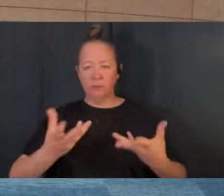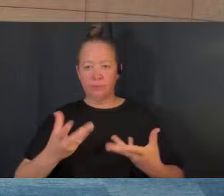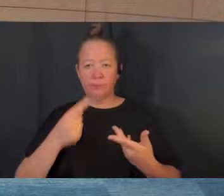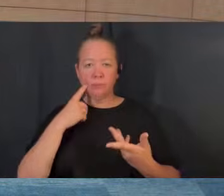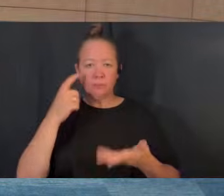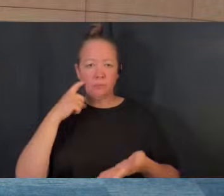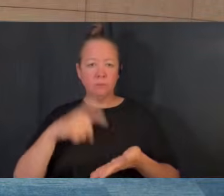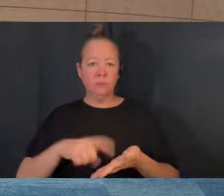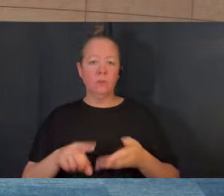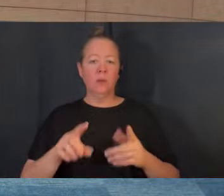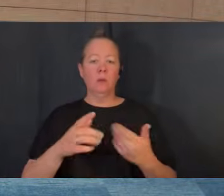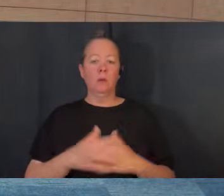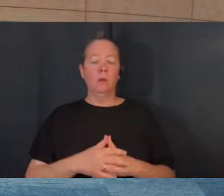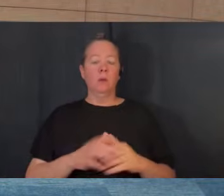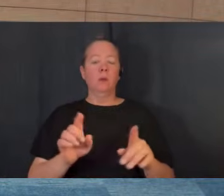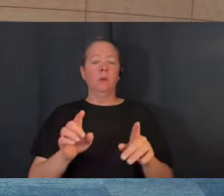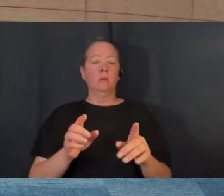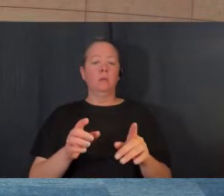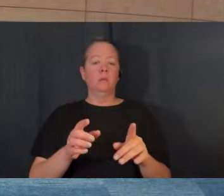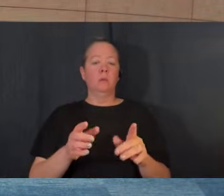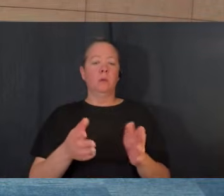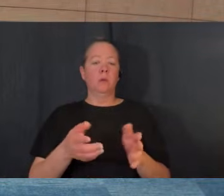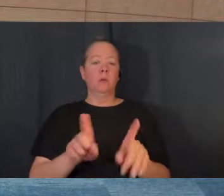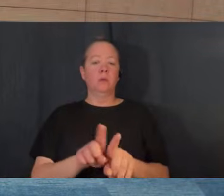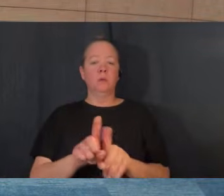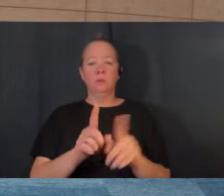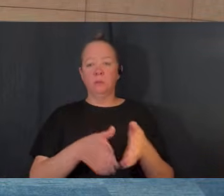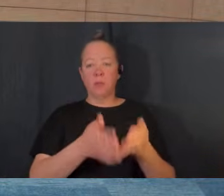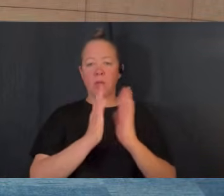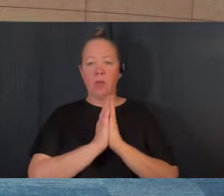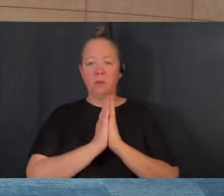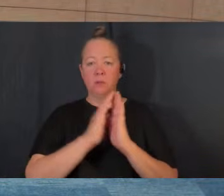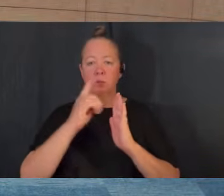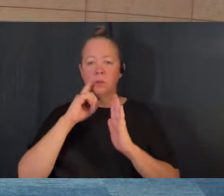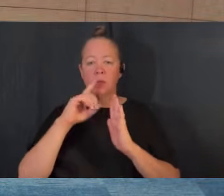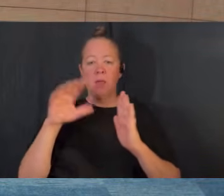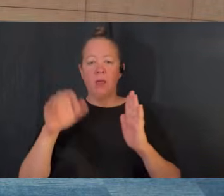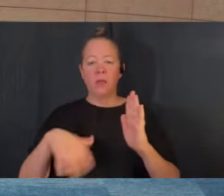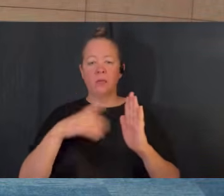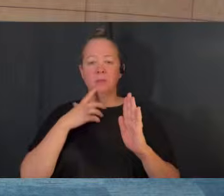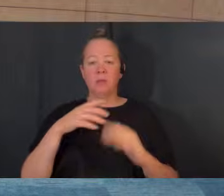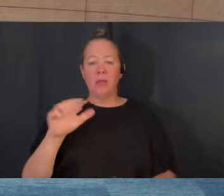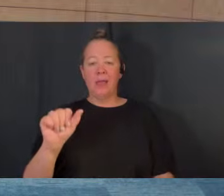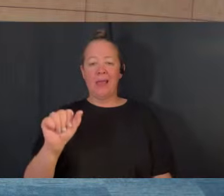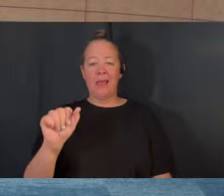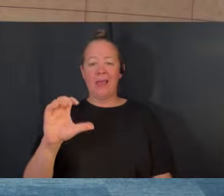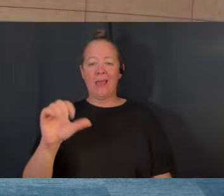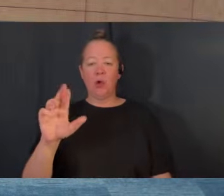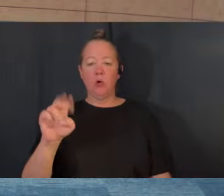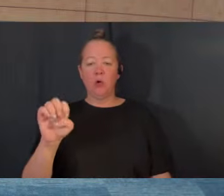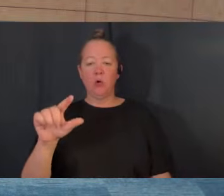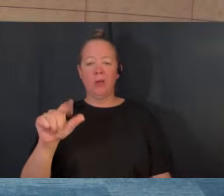to address the acreage question between 39 and 44 acres.